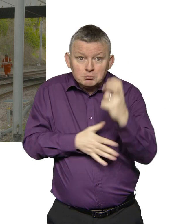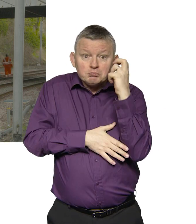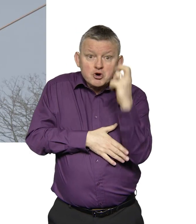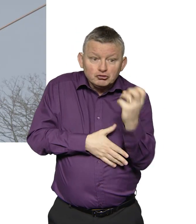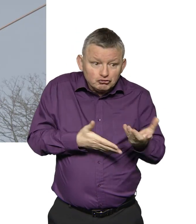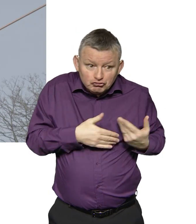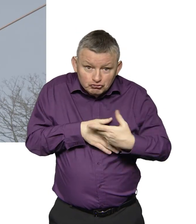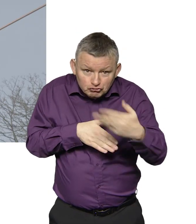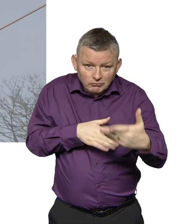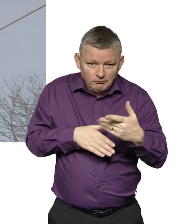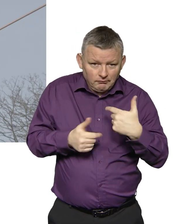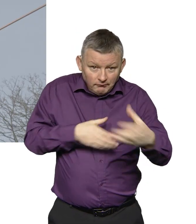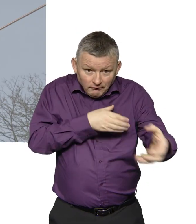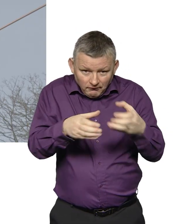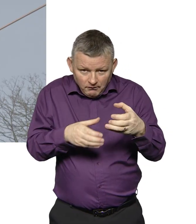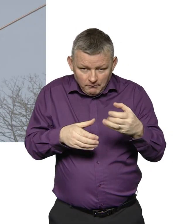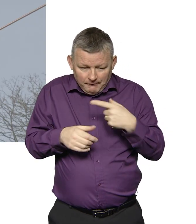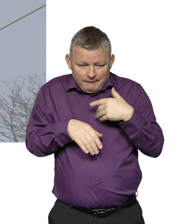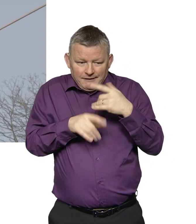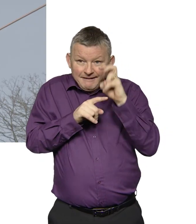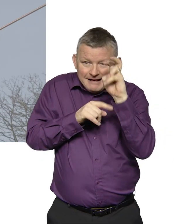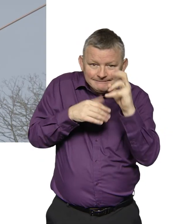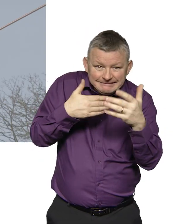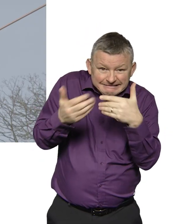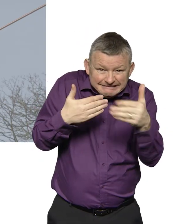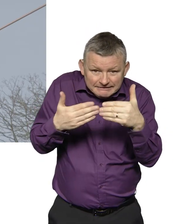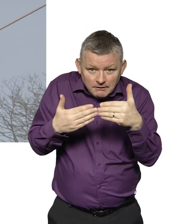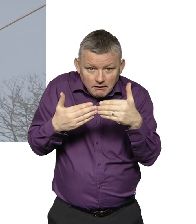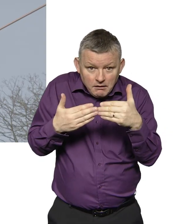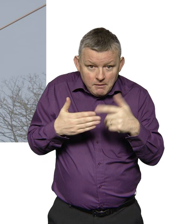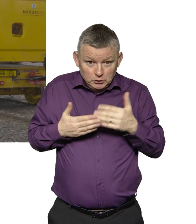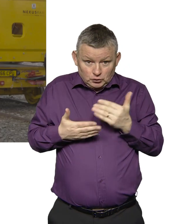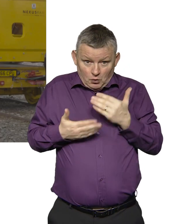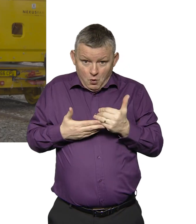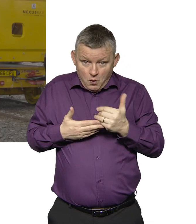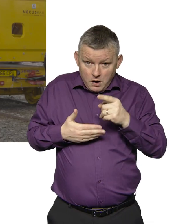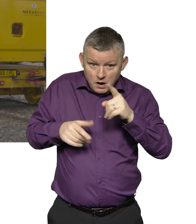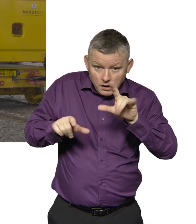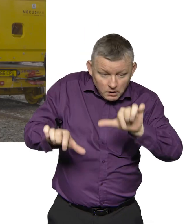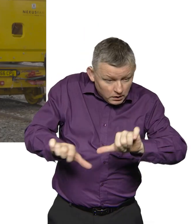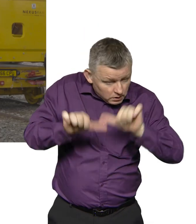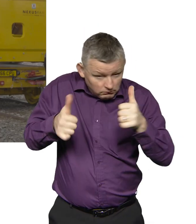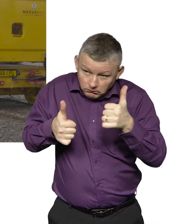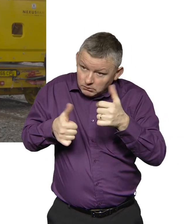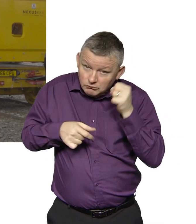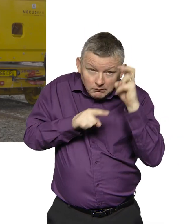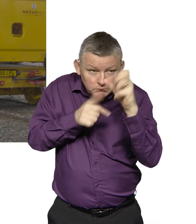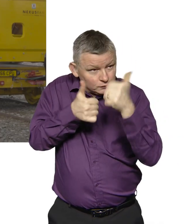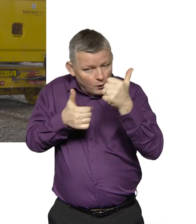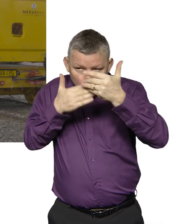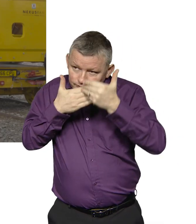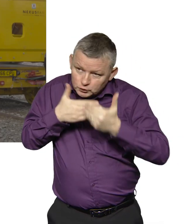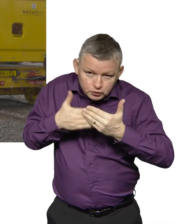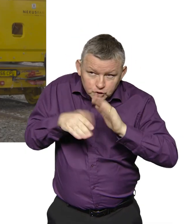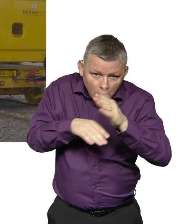as possible and to provide good bus replacement services when there are lines affected. But it is necessary to make sure that the system